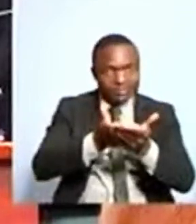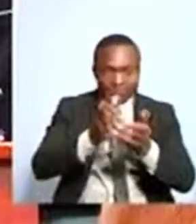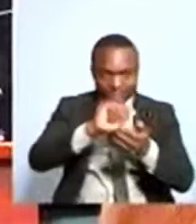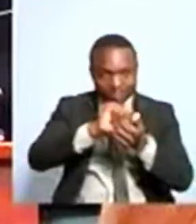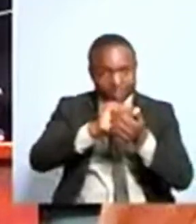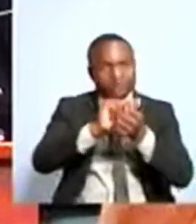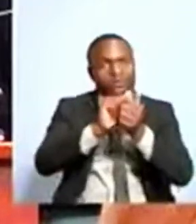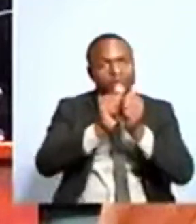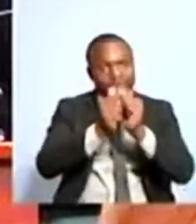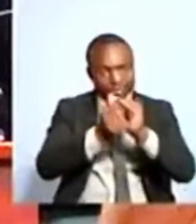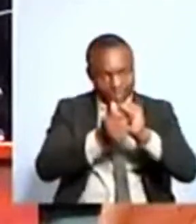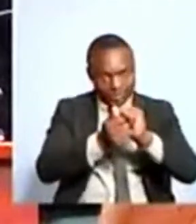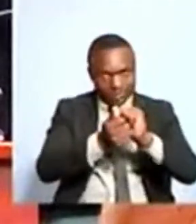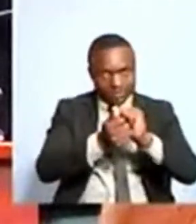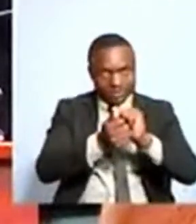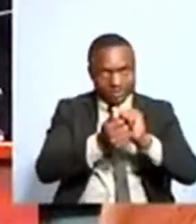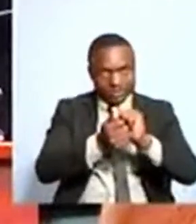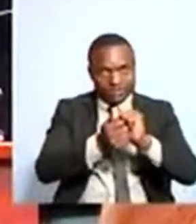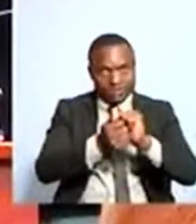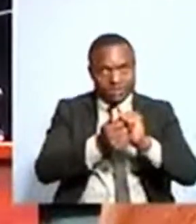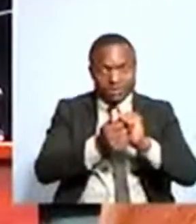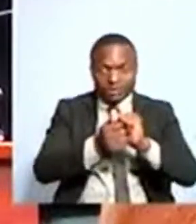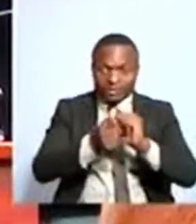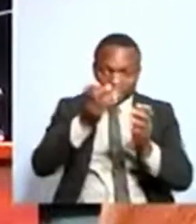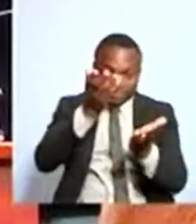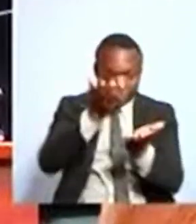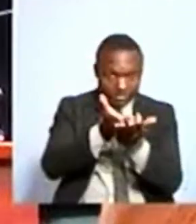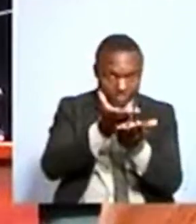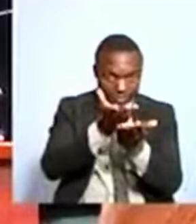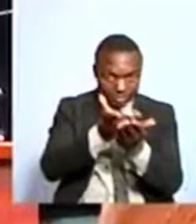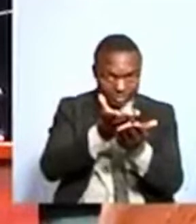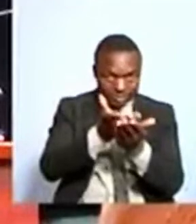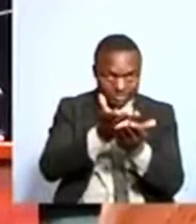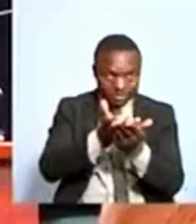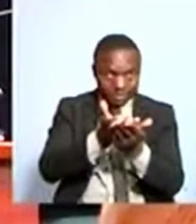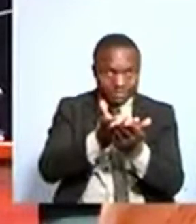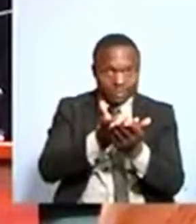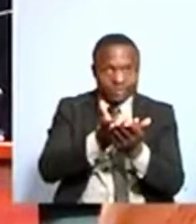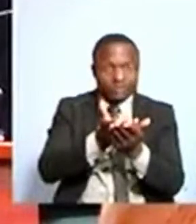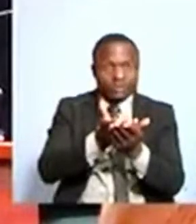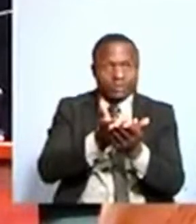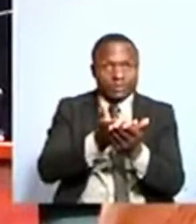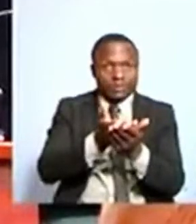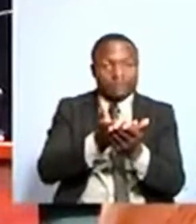amendment that I am proposing for the deletion